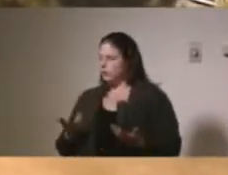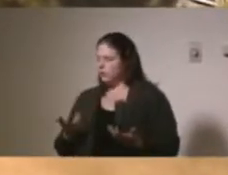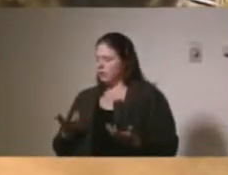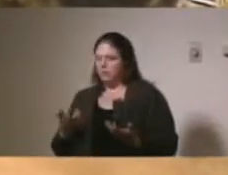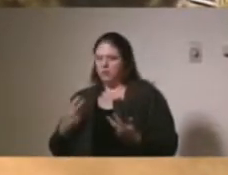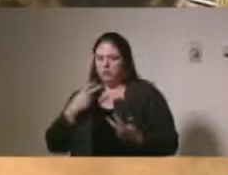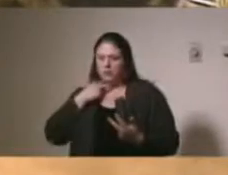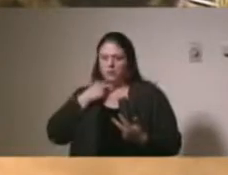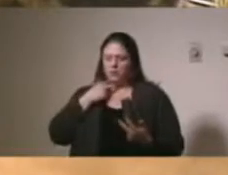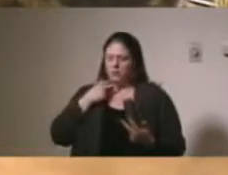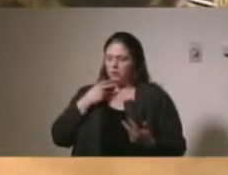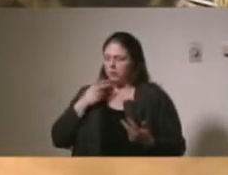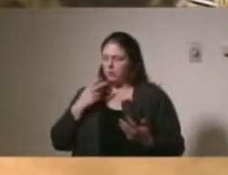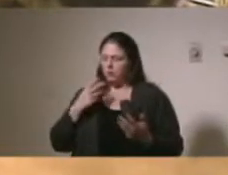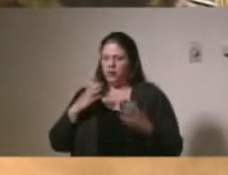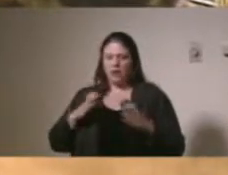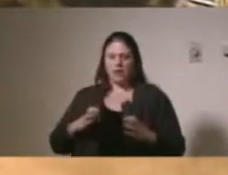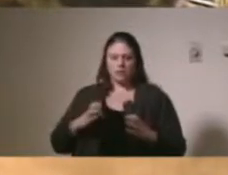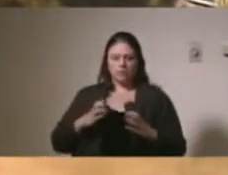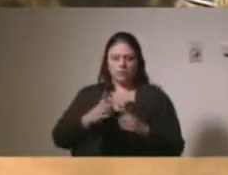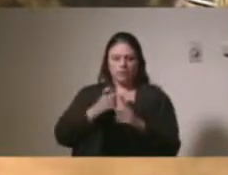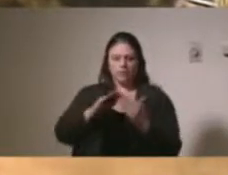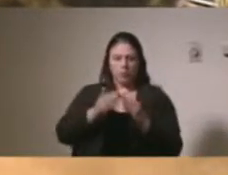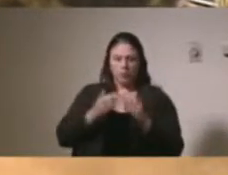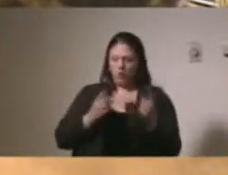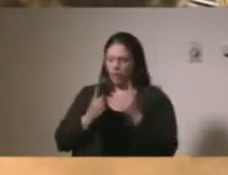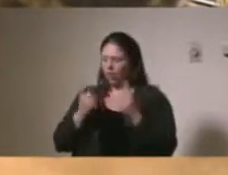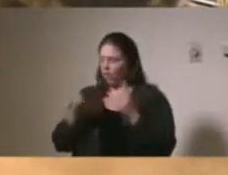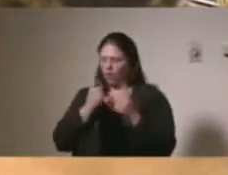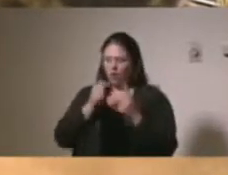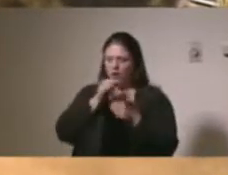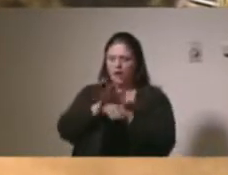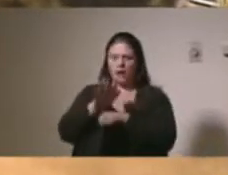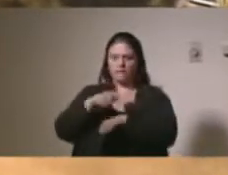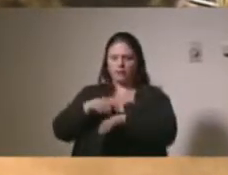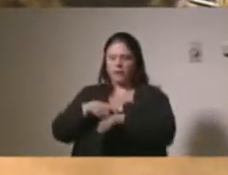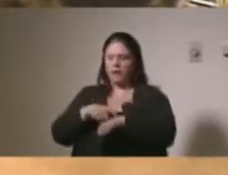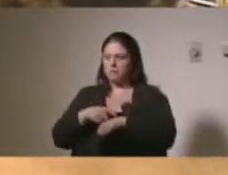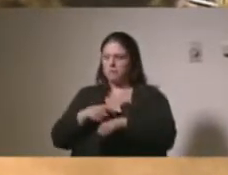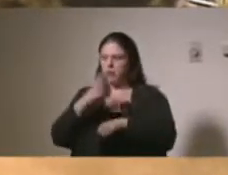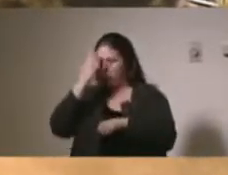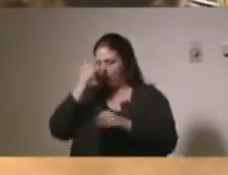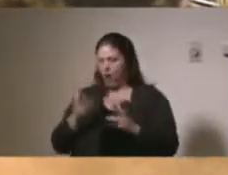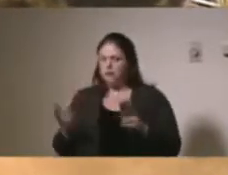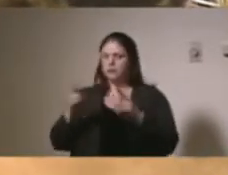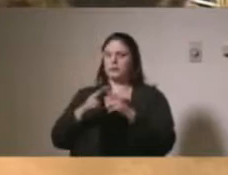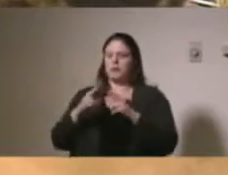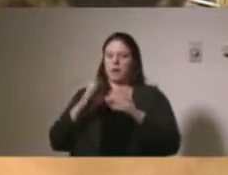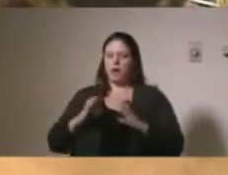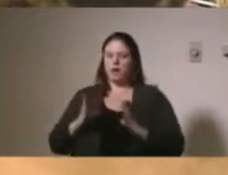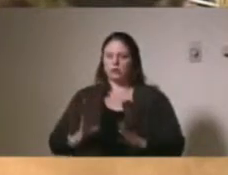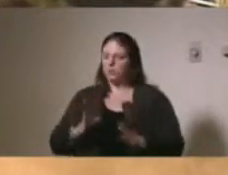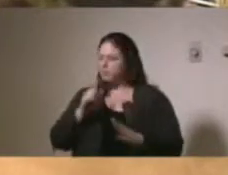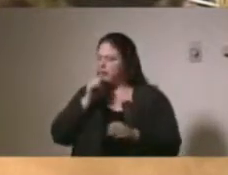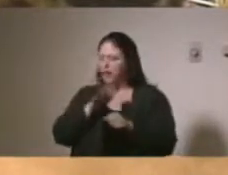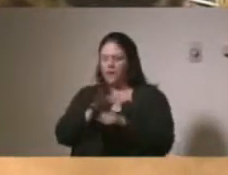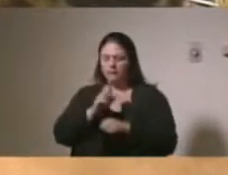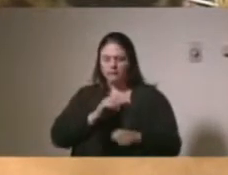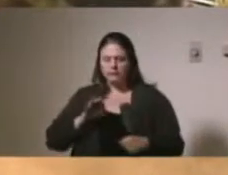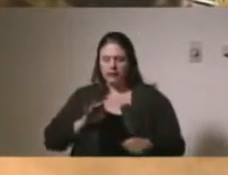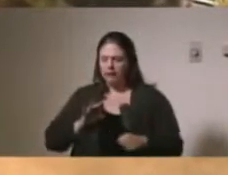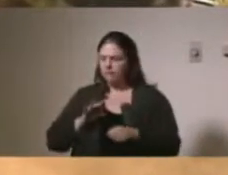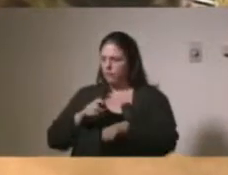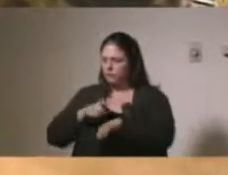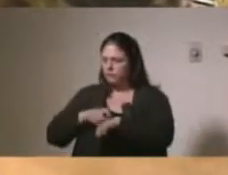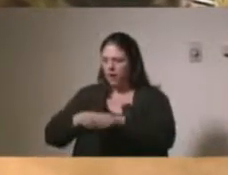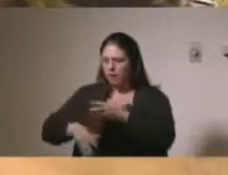had customers from the community, they weren't happy because they had double the customer base, but they didn't have the adequate time